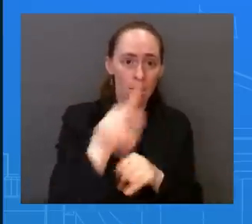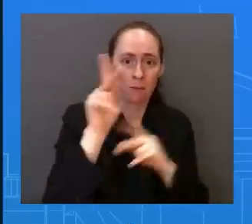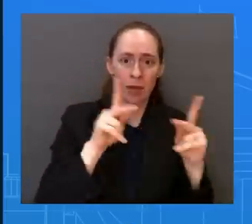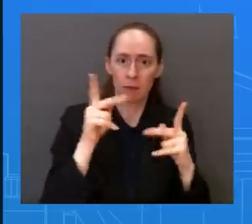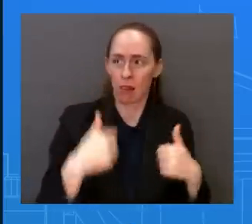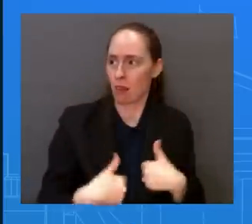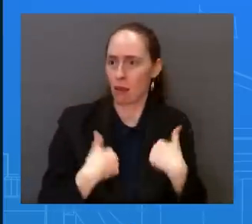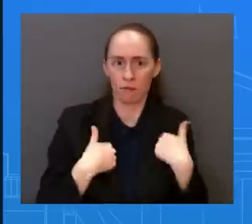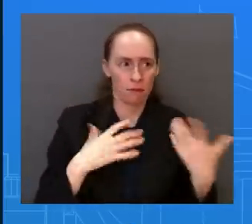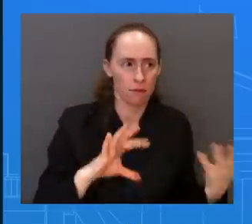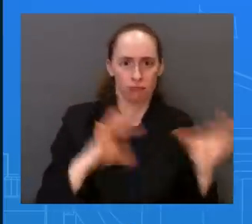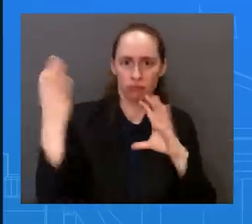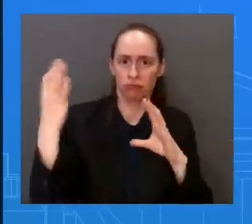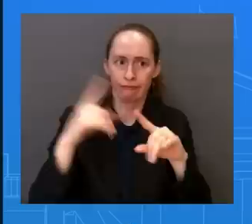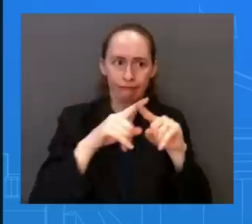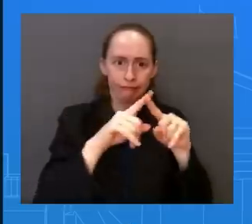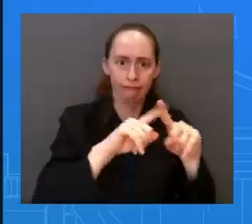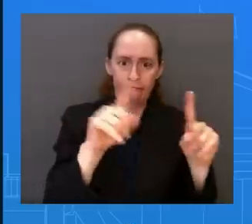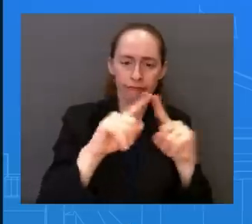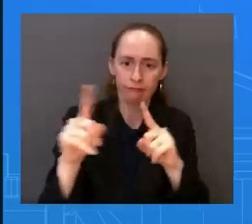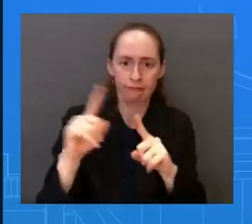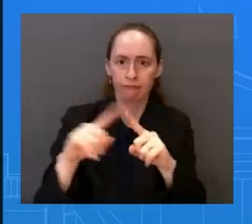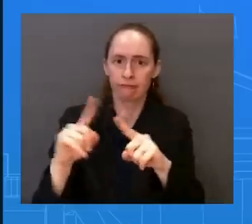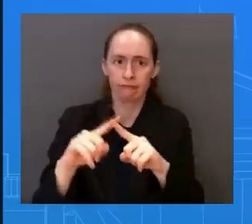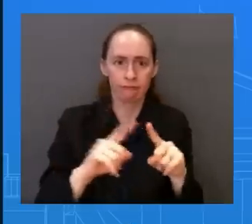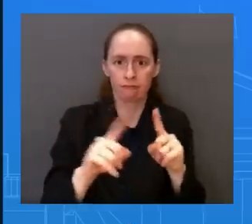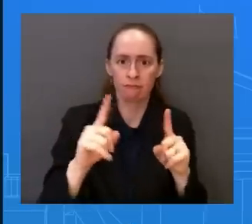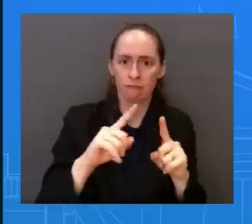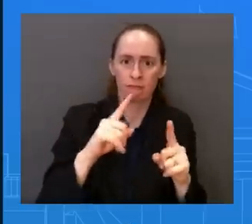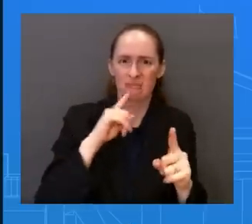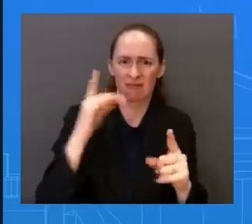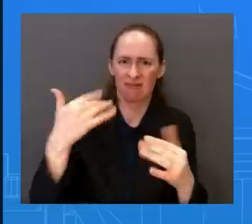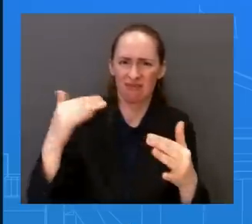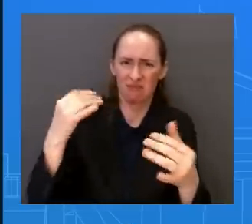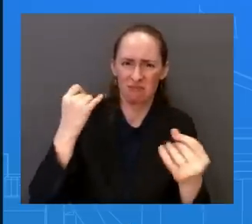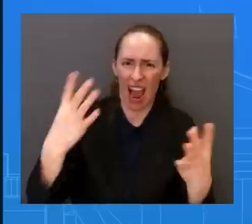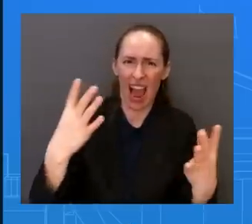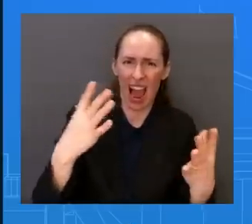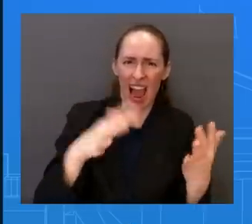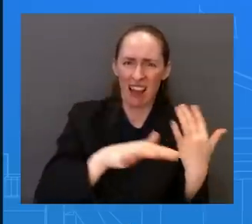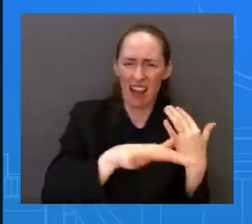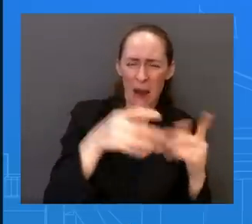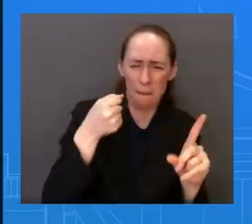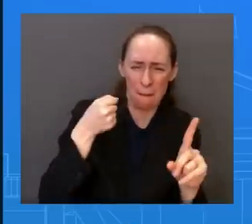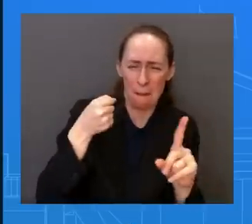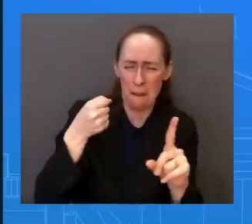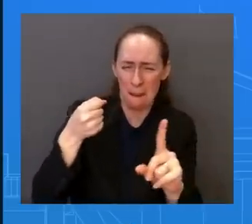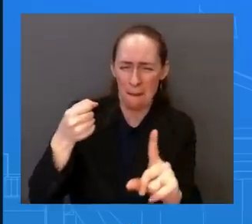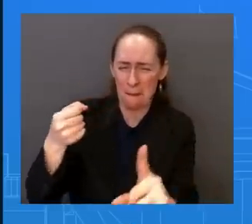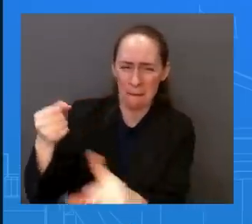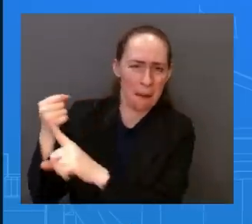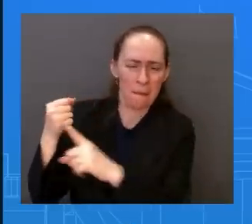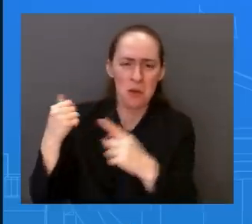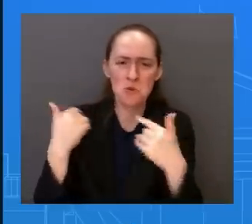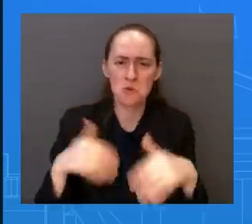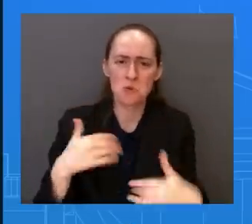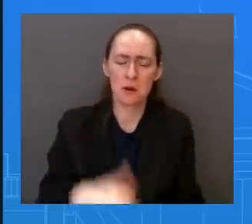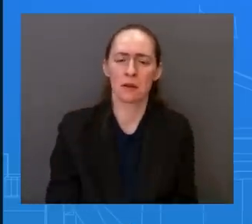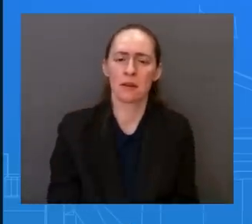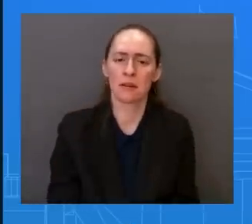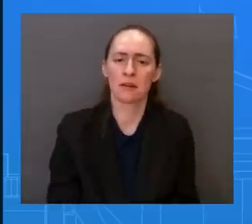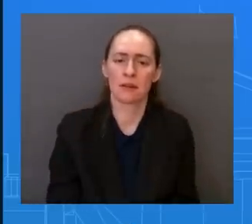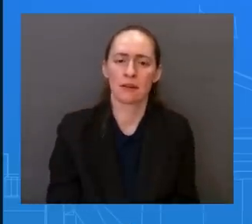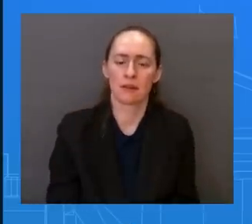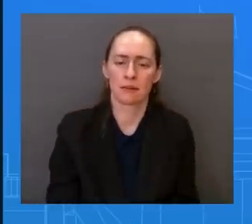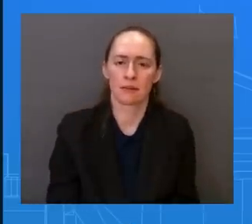couple of years, are profound, they're straightforward, and I think that argument is that argument persists even as we